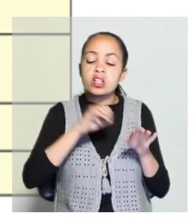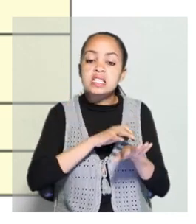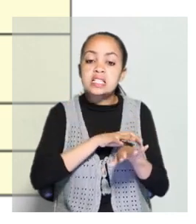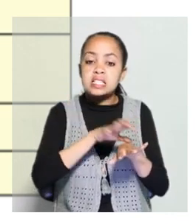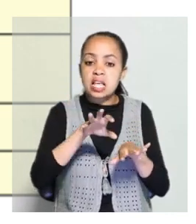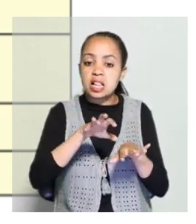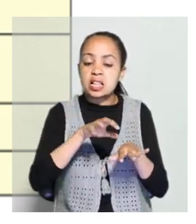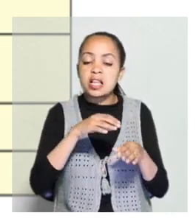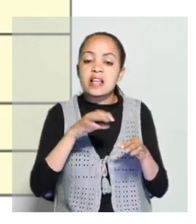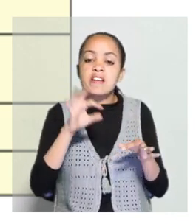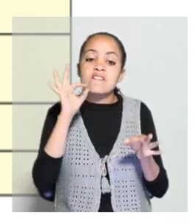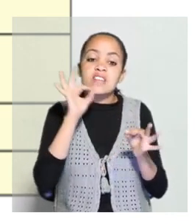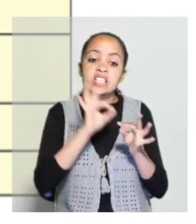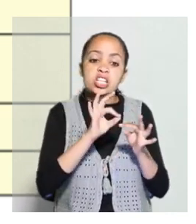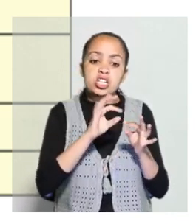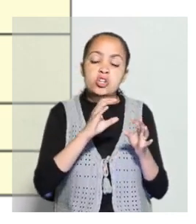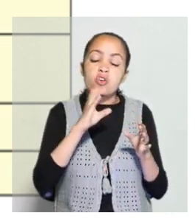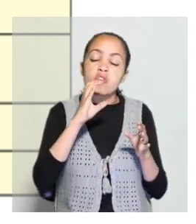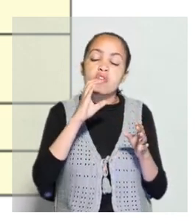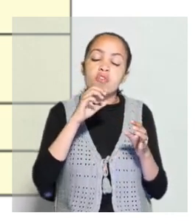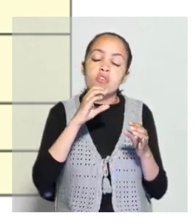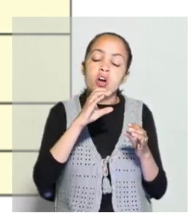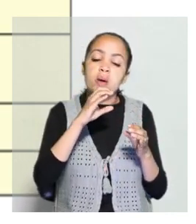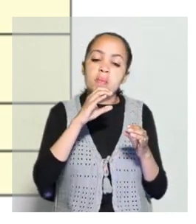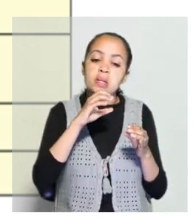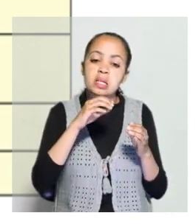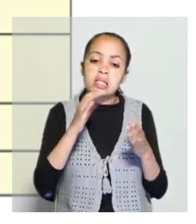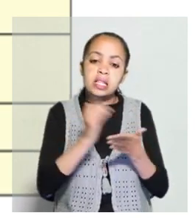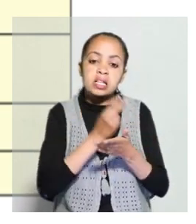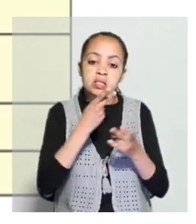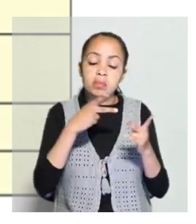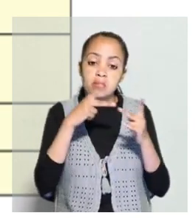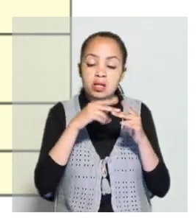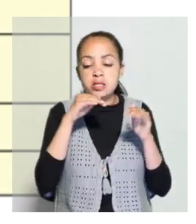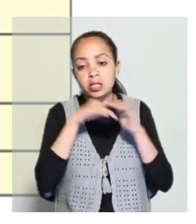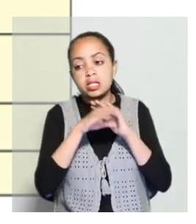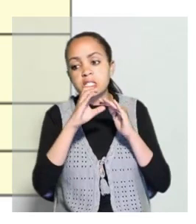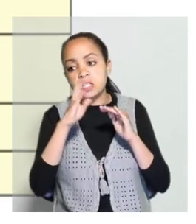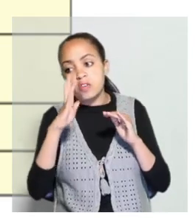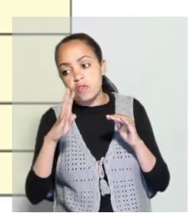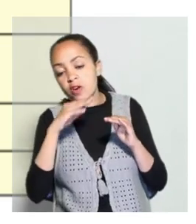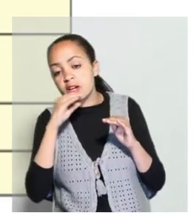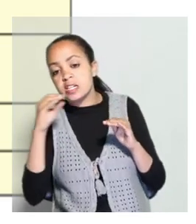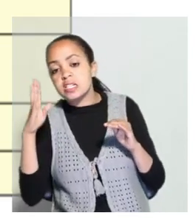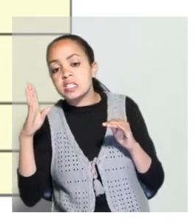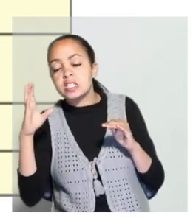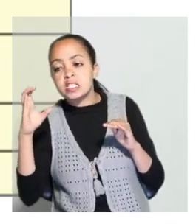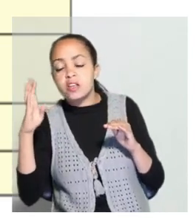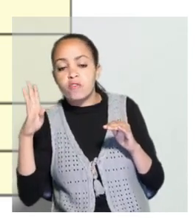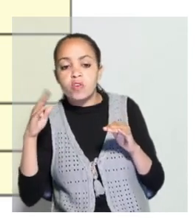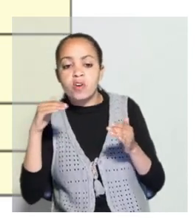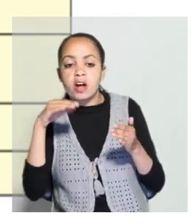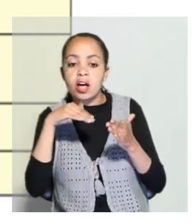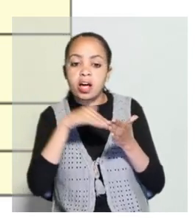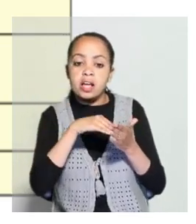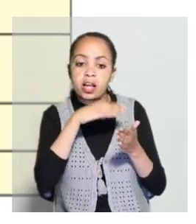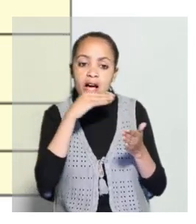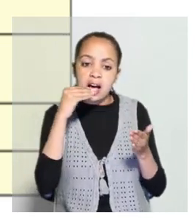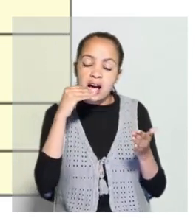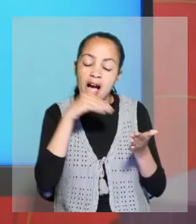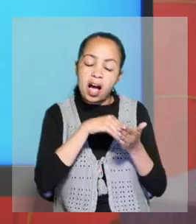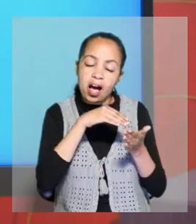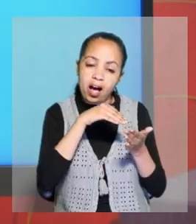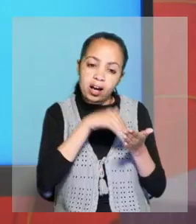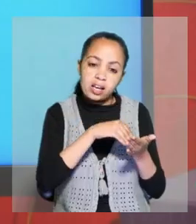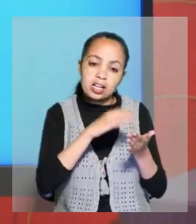here fixation of carbon dioxide takes place in mesophyll cell in C4 plants, and again Calvin cycle, production